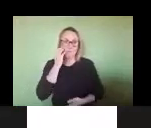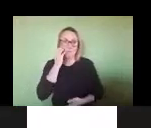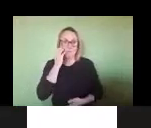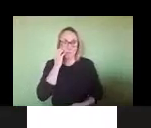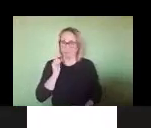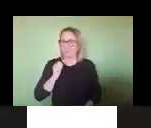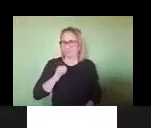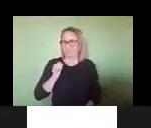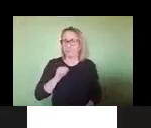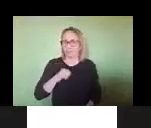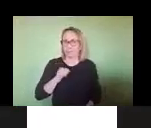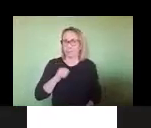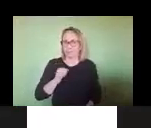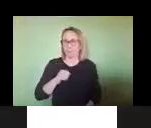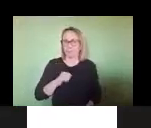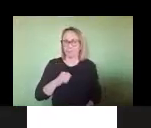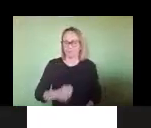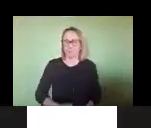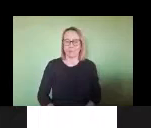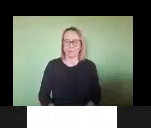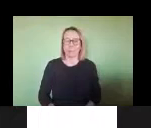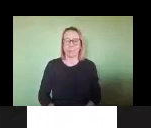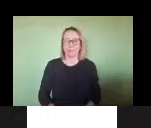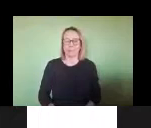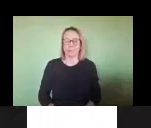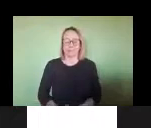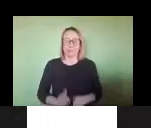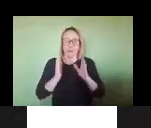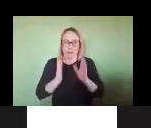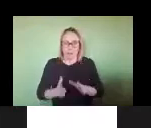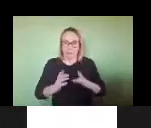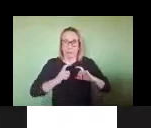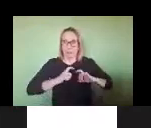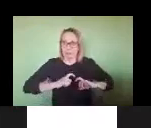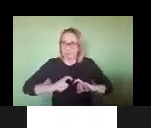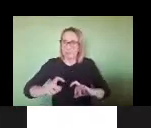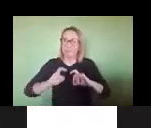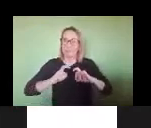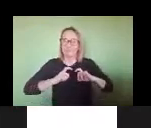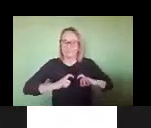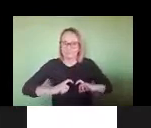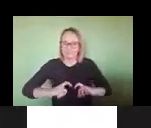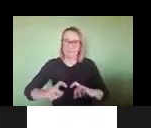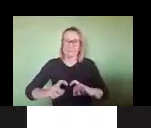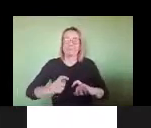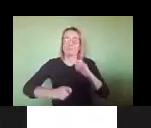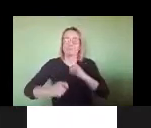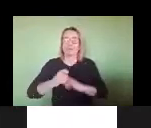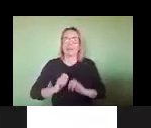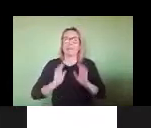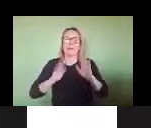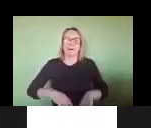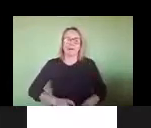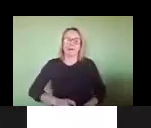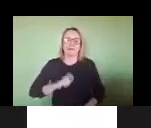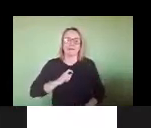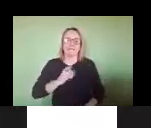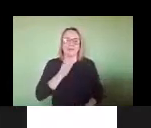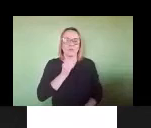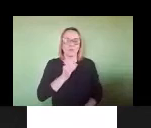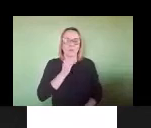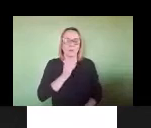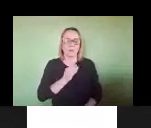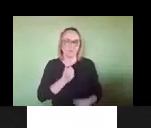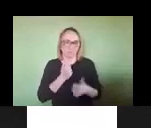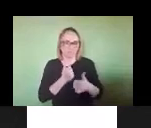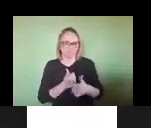laptop and my phone. Good. So what, But I have to keep doing it till I get used to it. yeah, that's been really good,